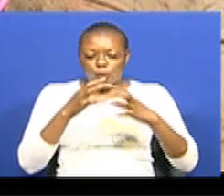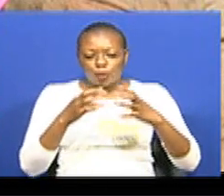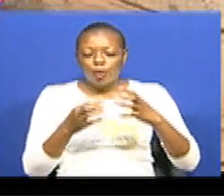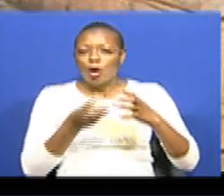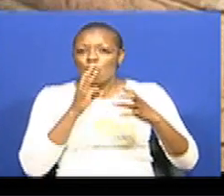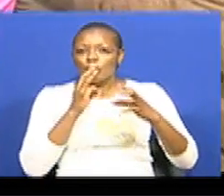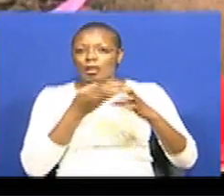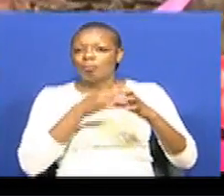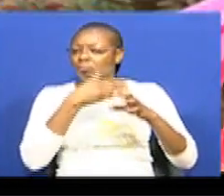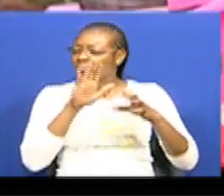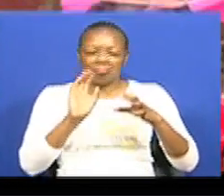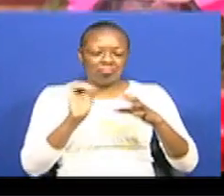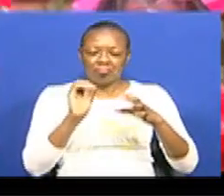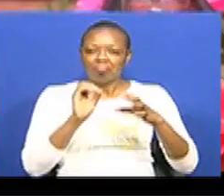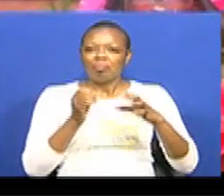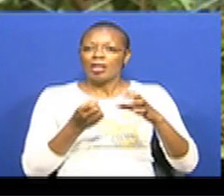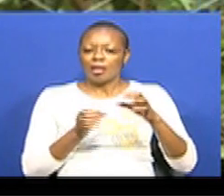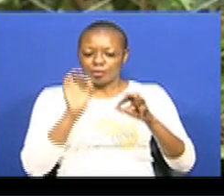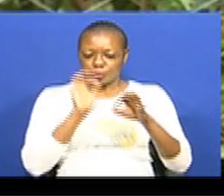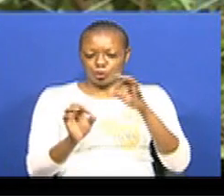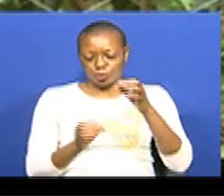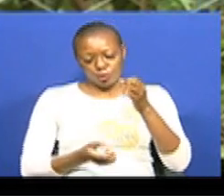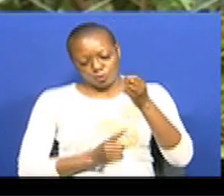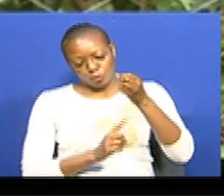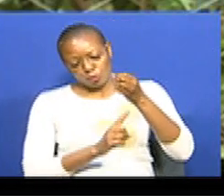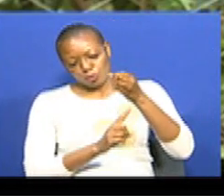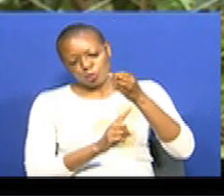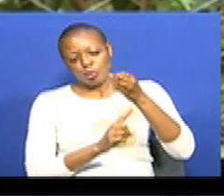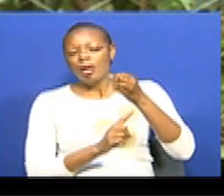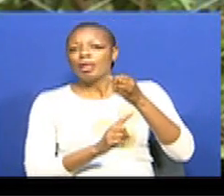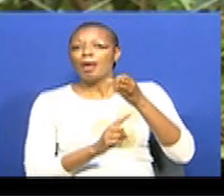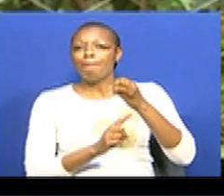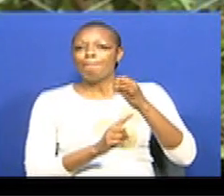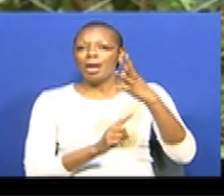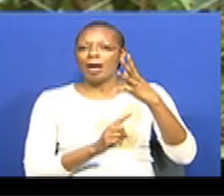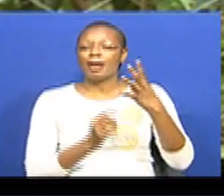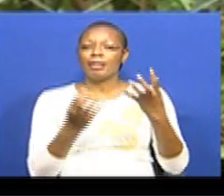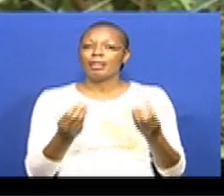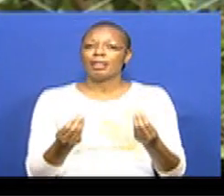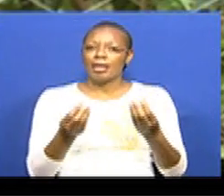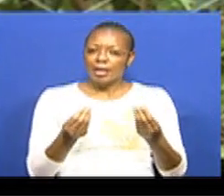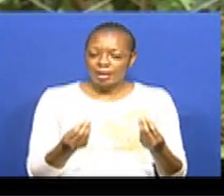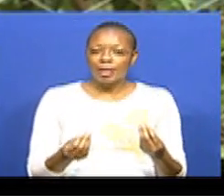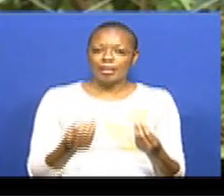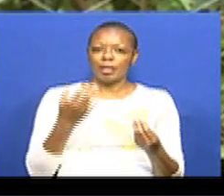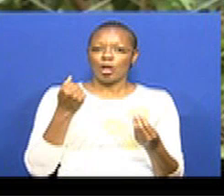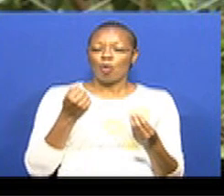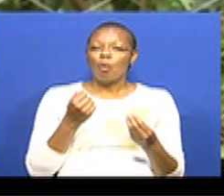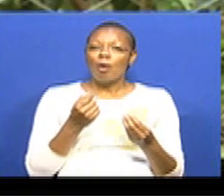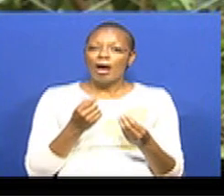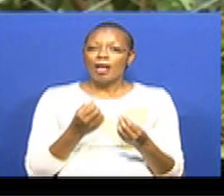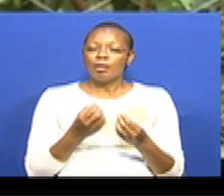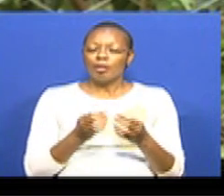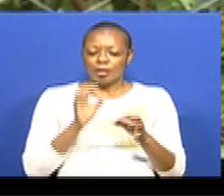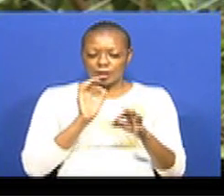can burst easily because the candle was heating the balloon, so it